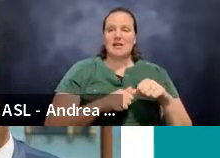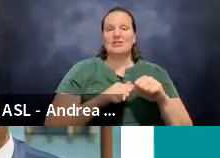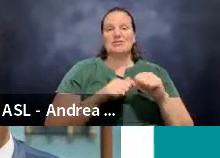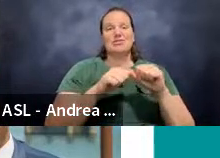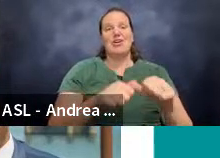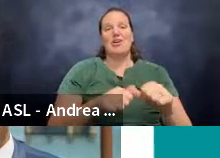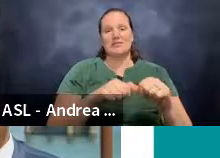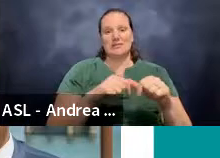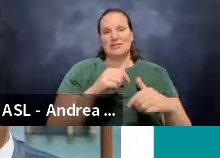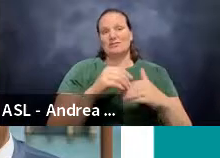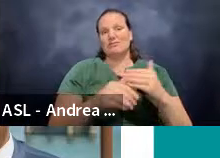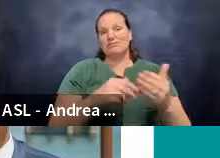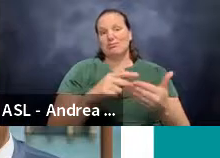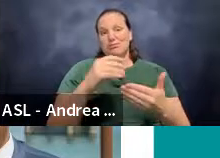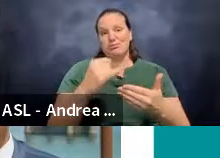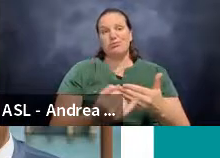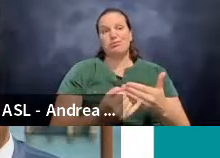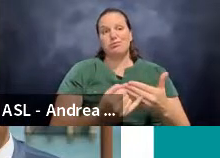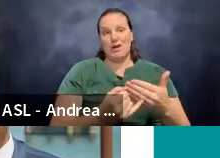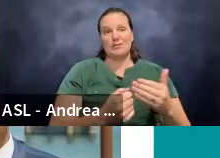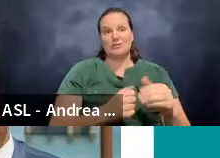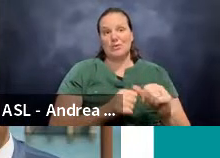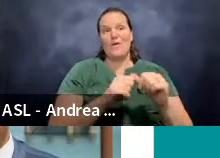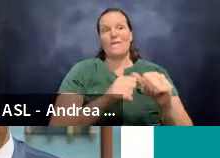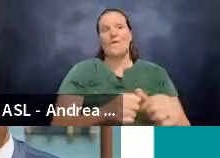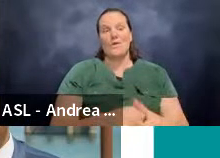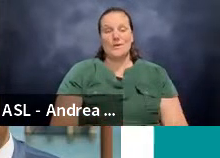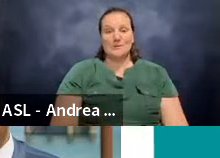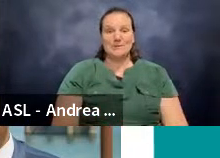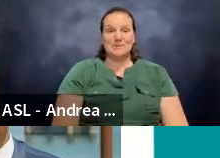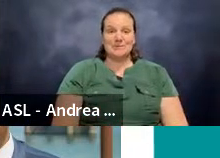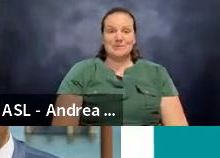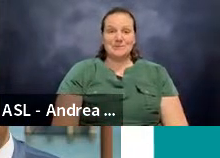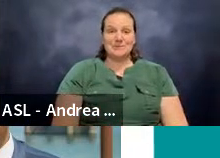as this project is going forward. So